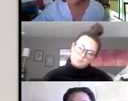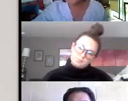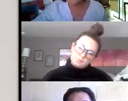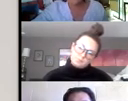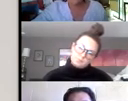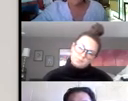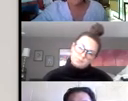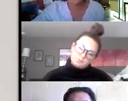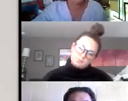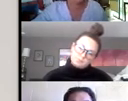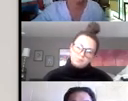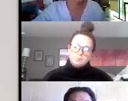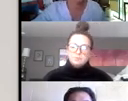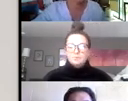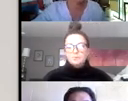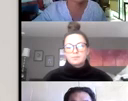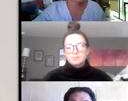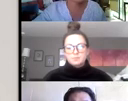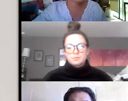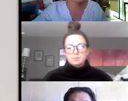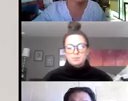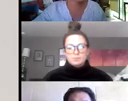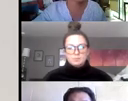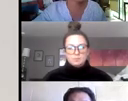embraced, but has really been rejected.